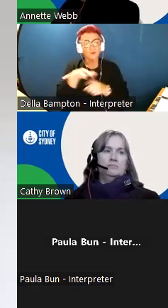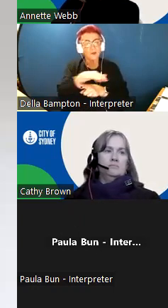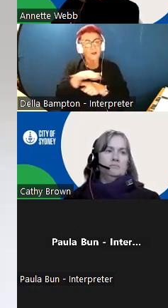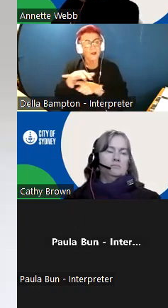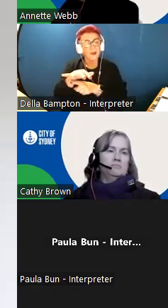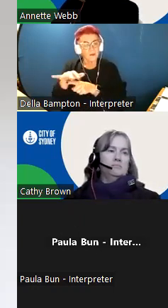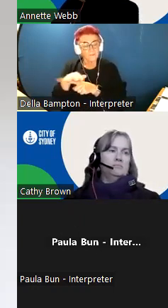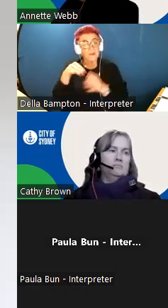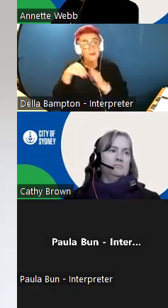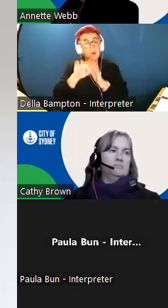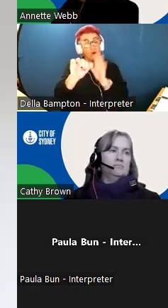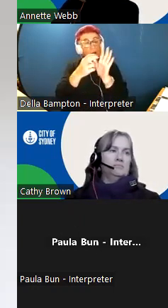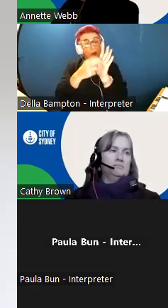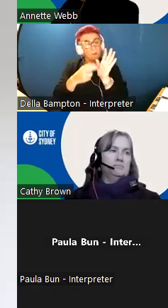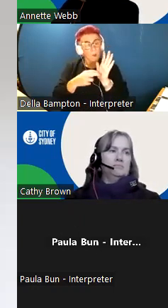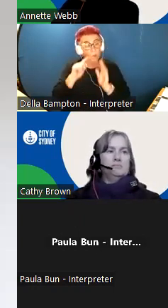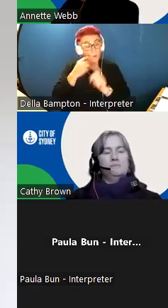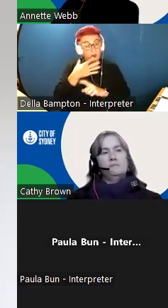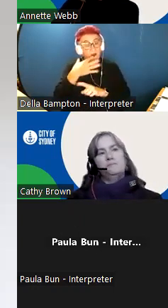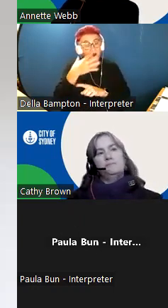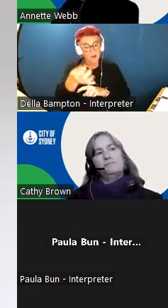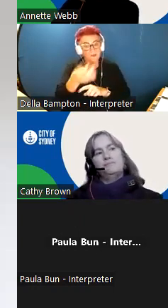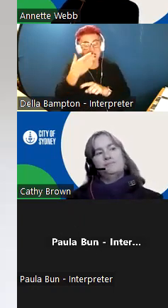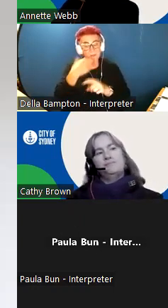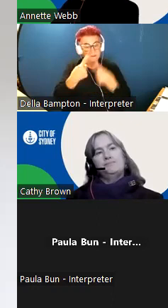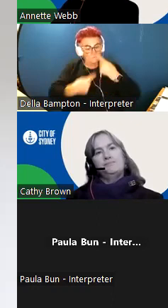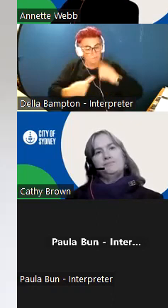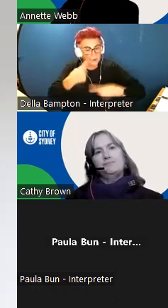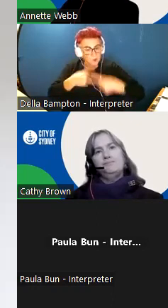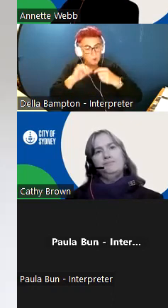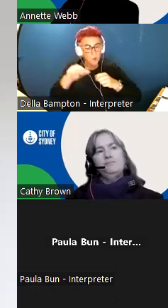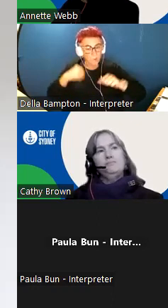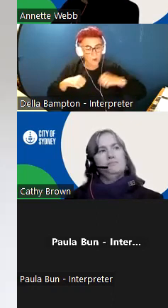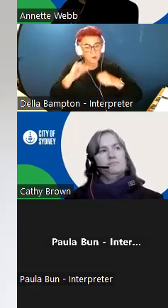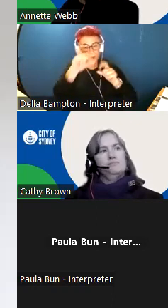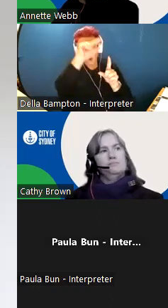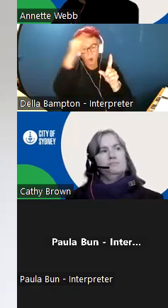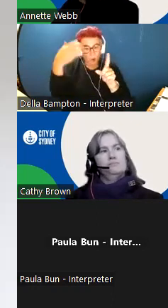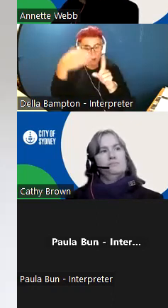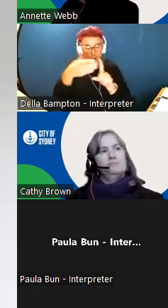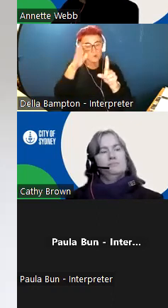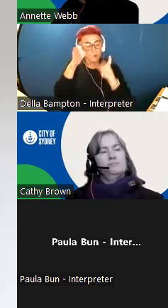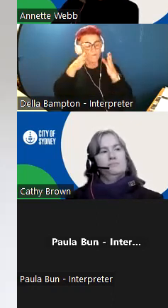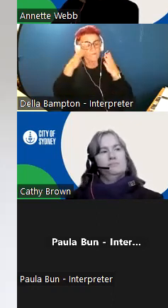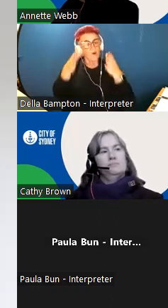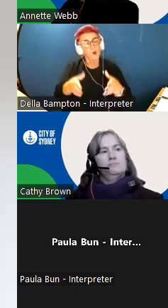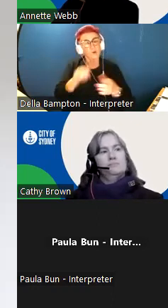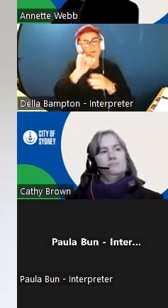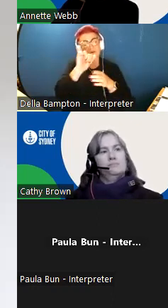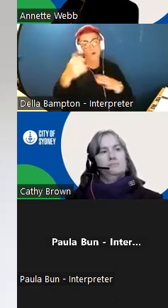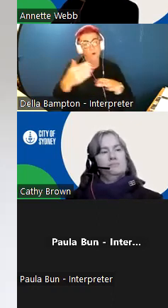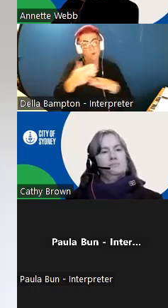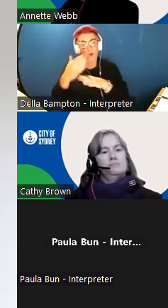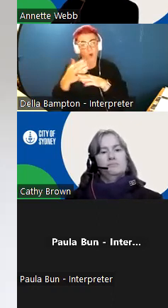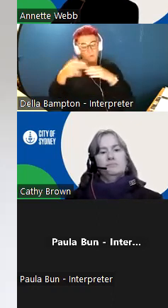In your application, you'll be asked to describe your practice, current goals, and intended focus of your creative practice over the 18